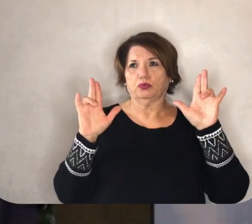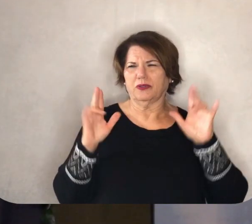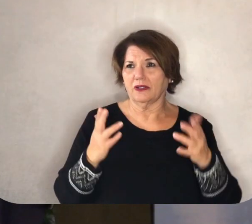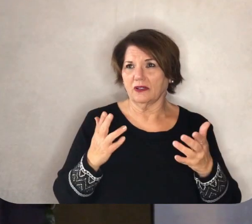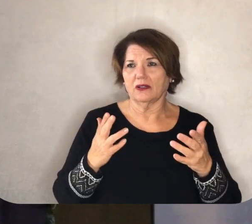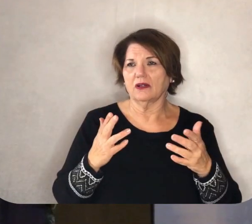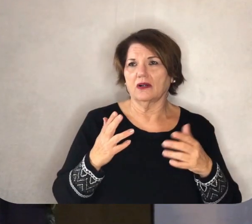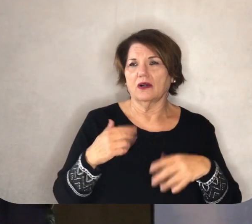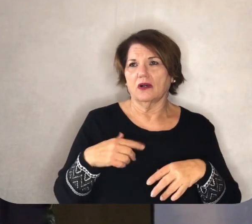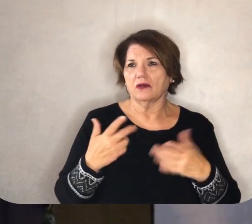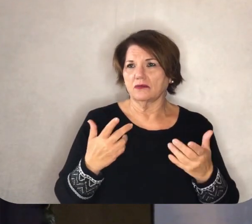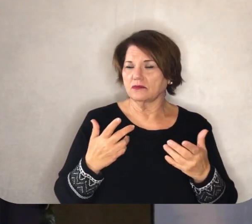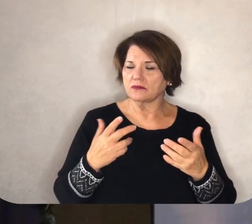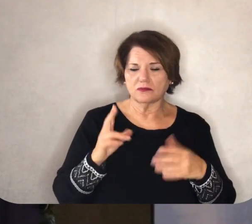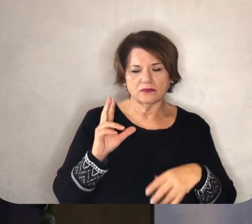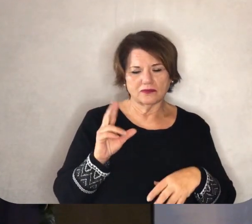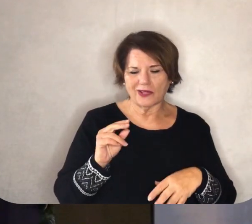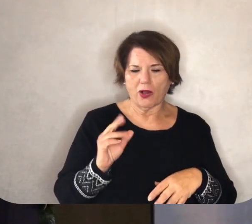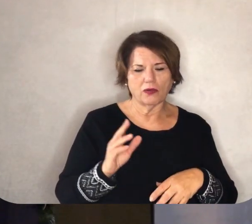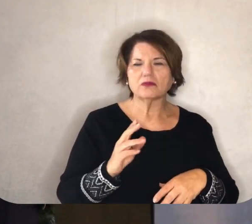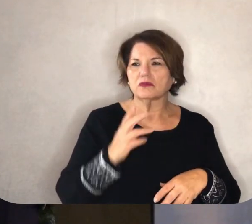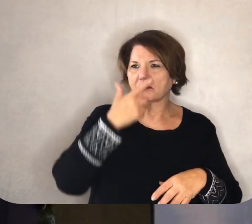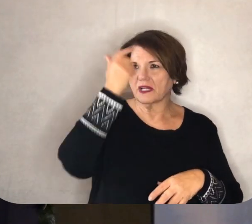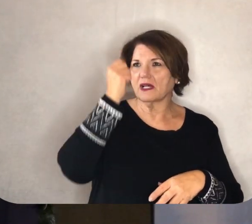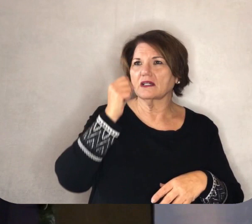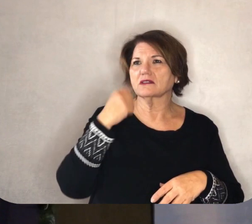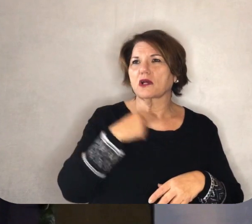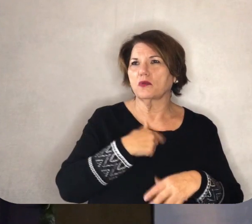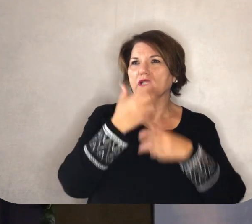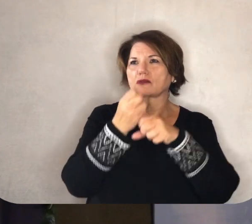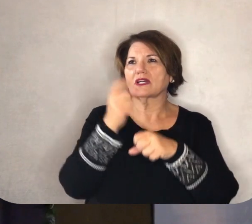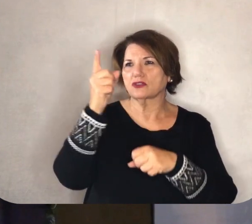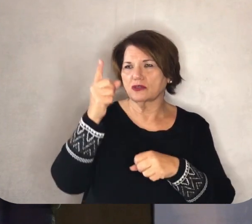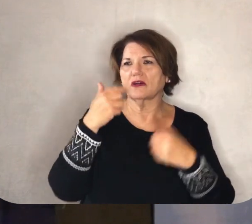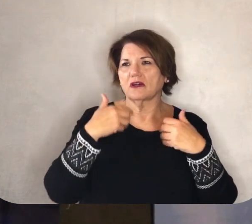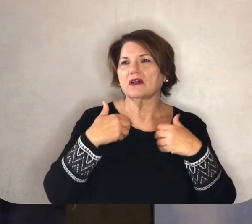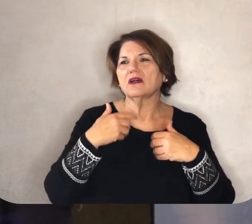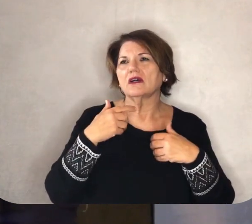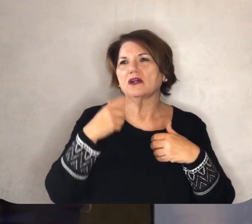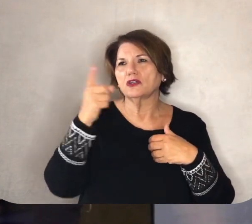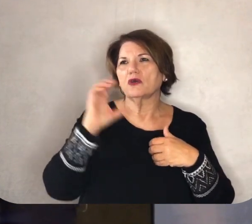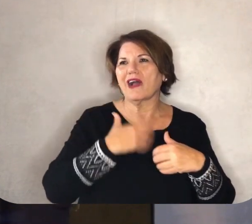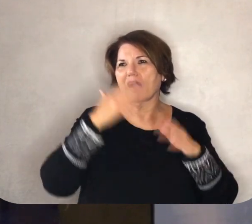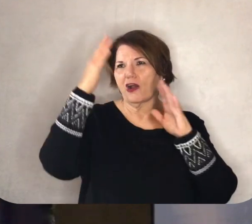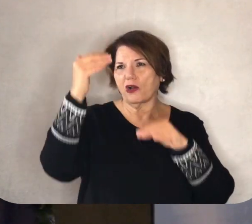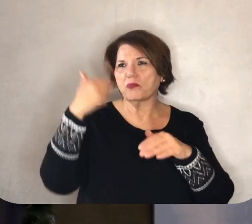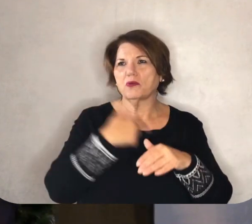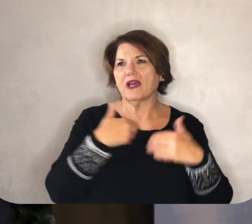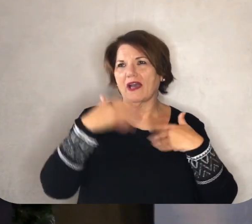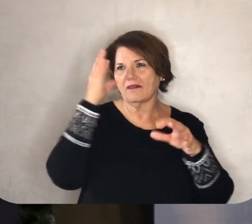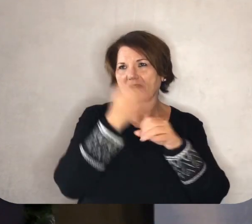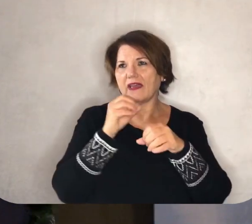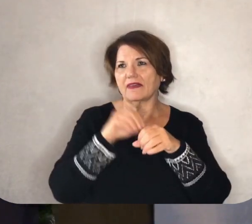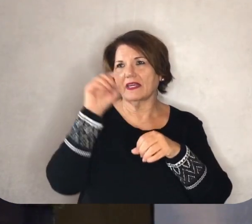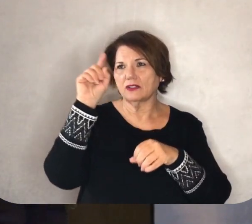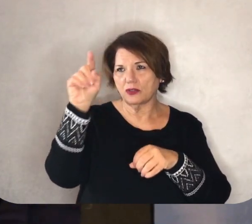we've put our hope and faith in you, and by your grace you invite us to be at the table. And that it's the smallest bit